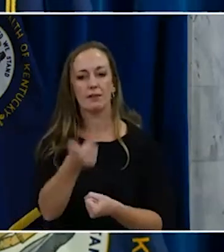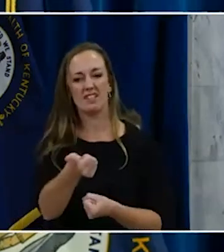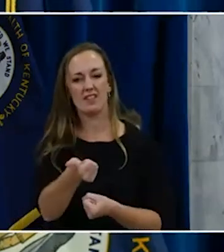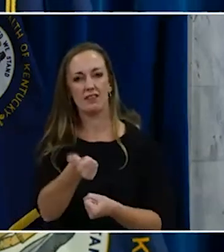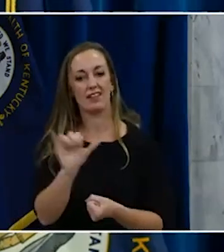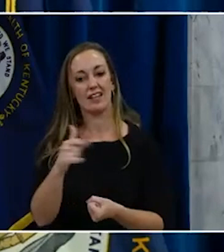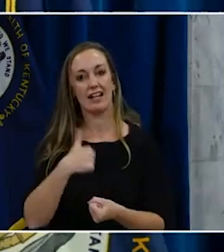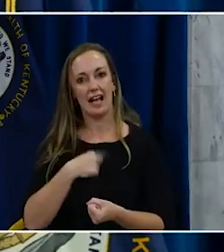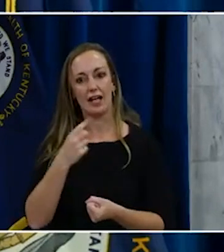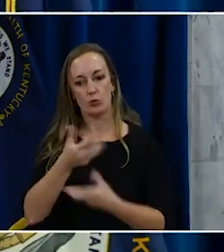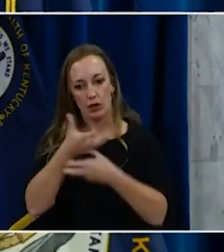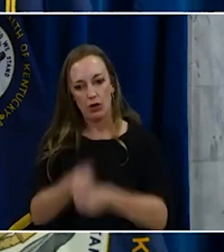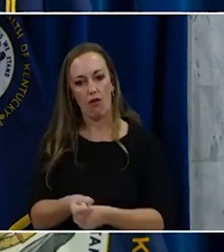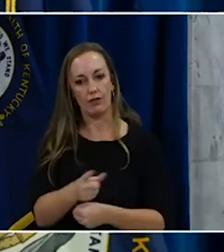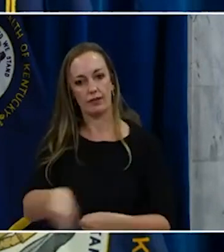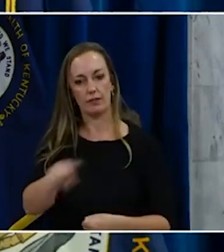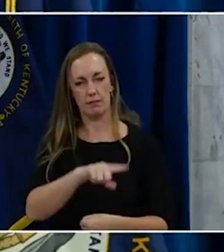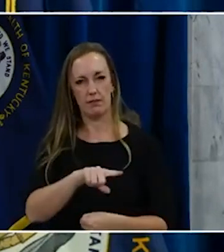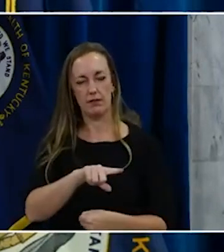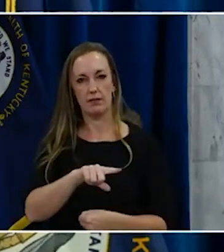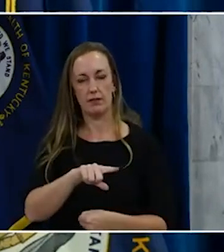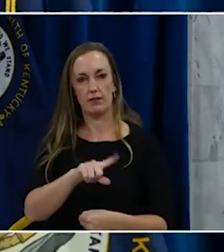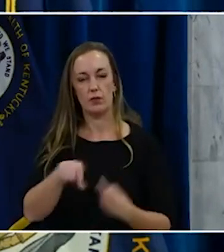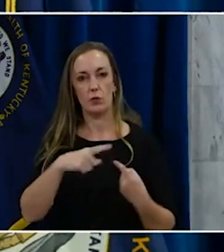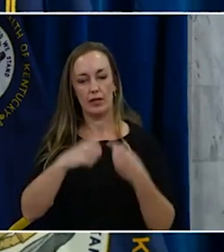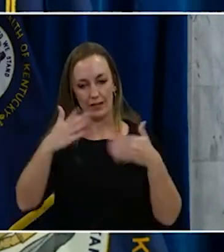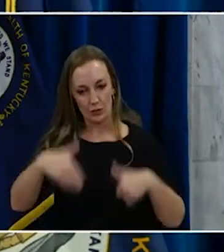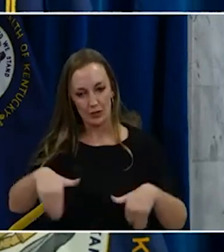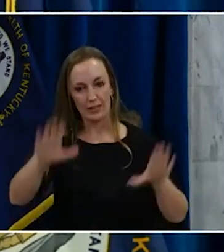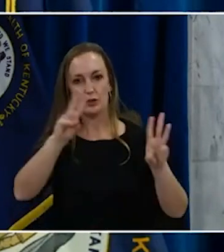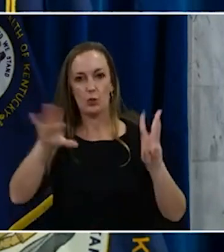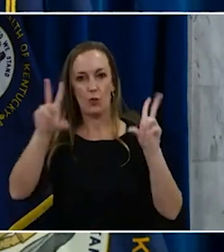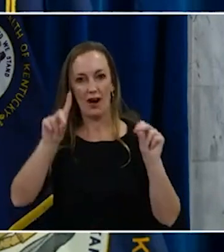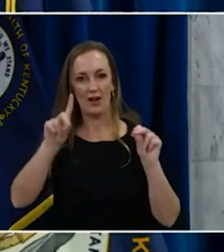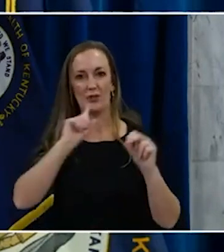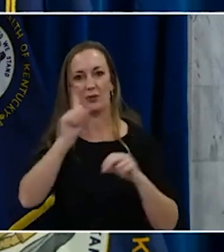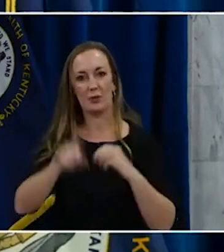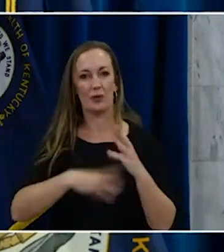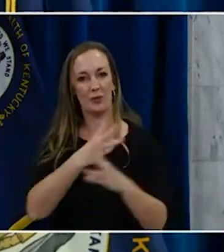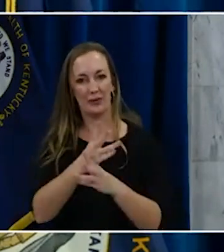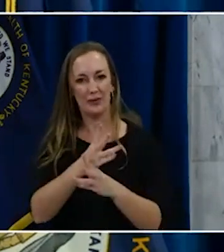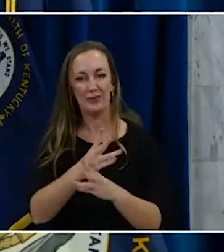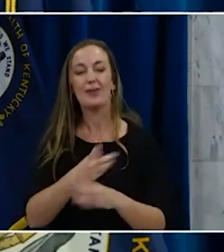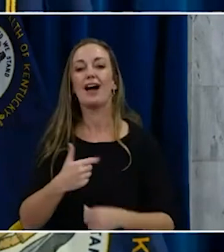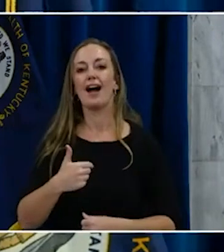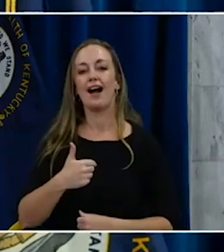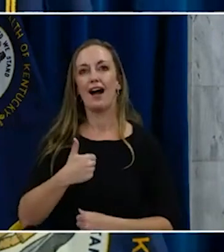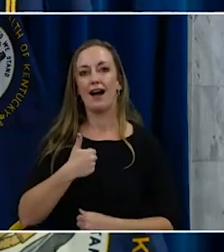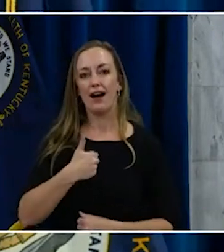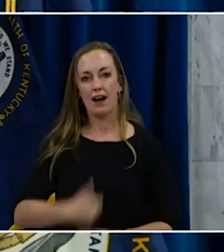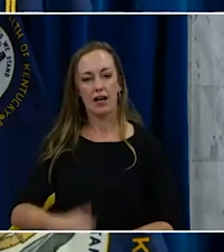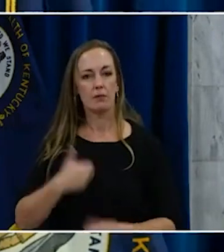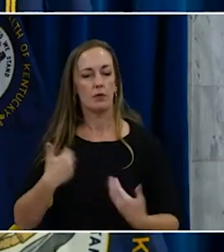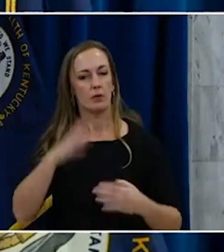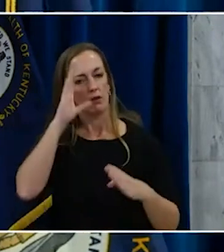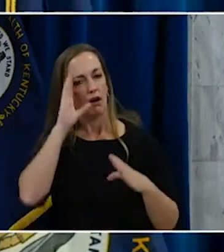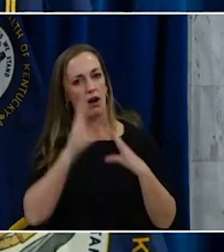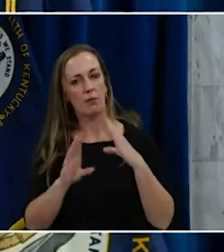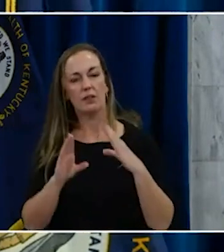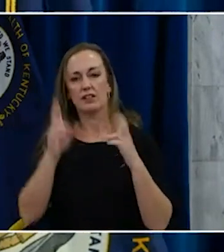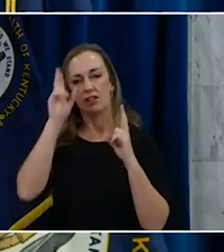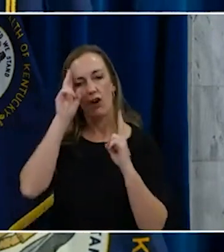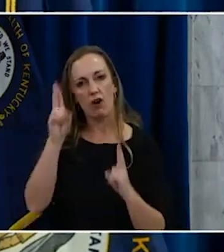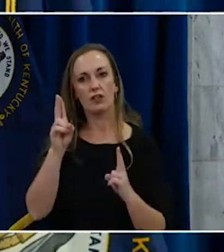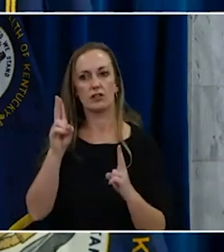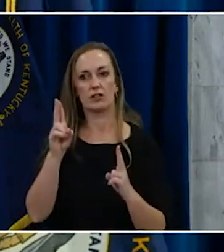I have that confidence in them as I release them into the wild, into the real world. I am just so humbled and so